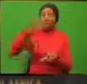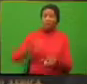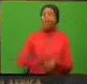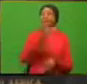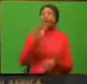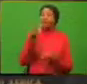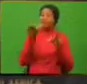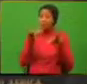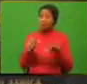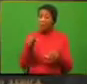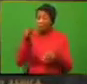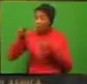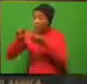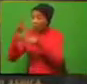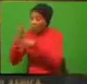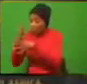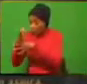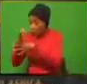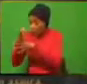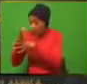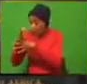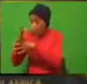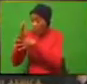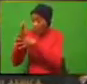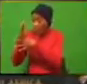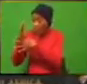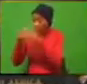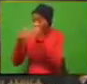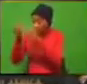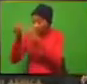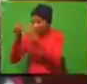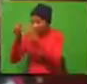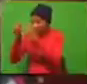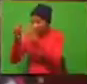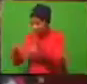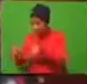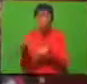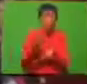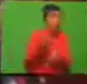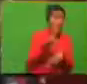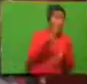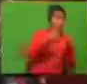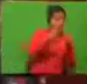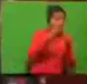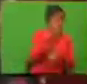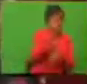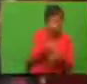are you a builder or are you a breaker? Order. Thank you very much.